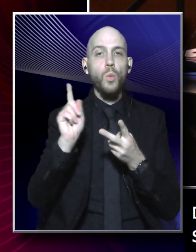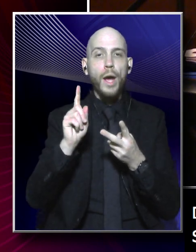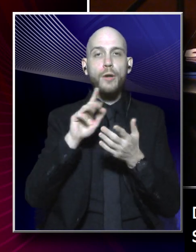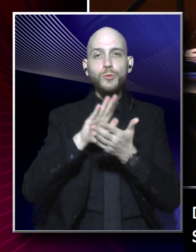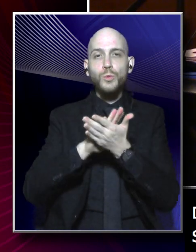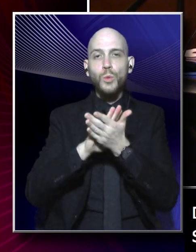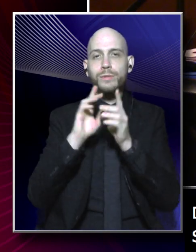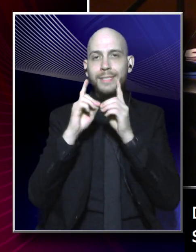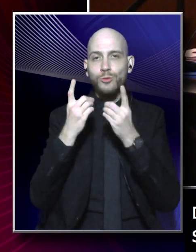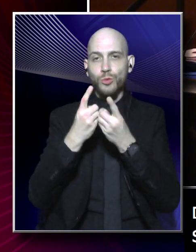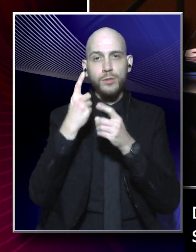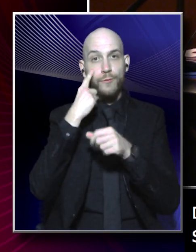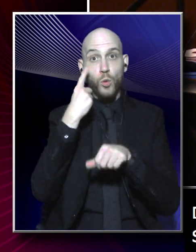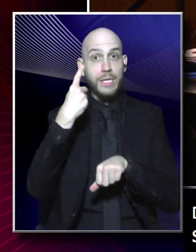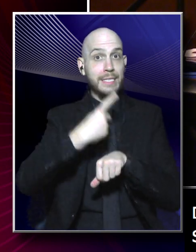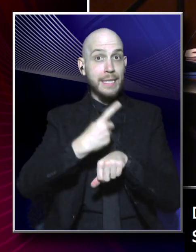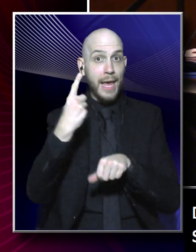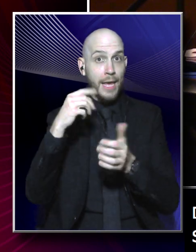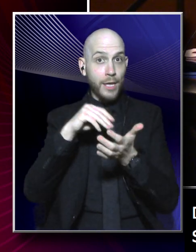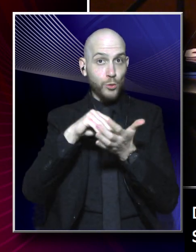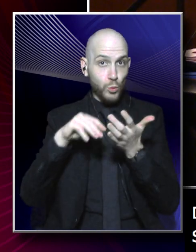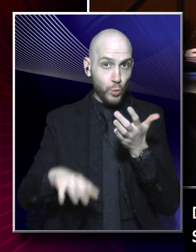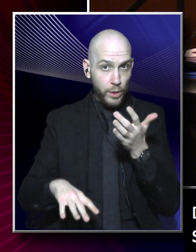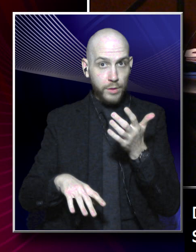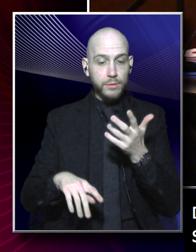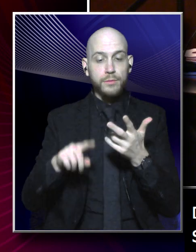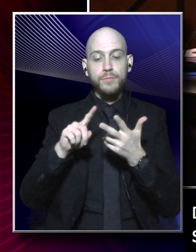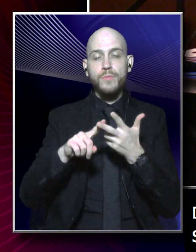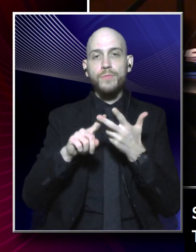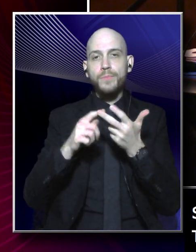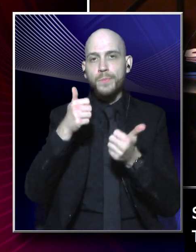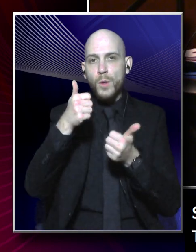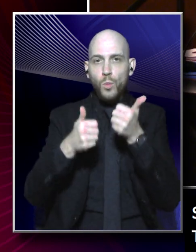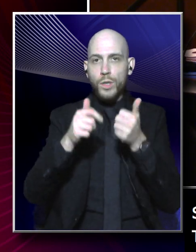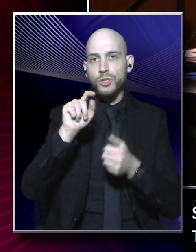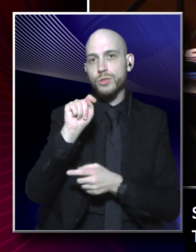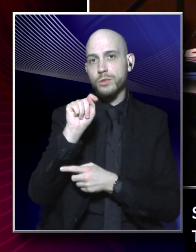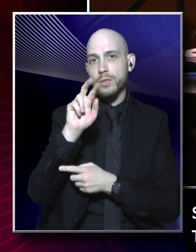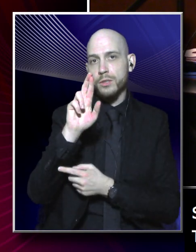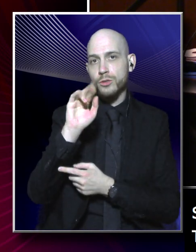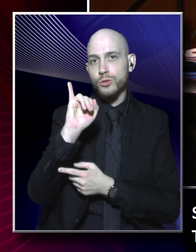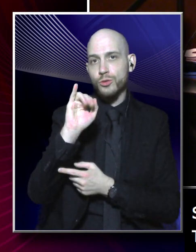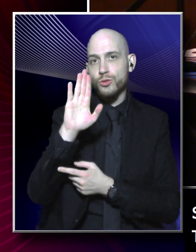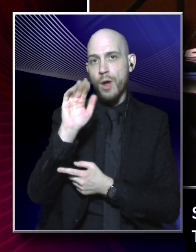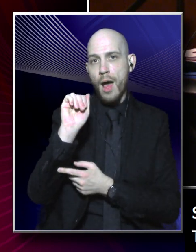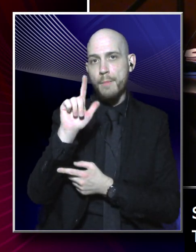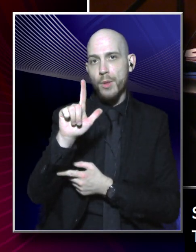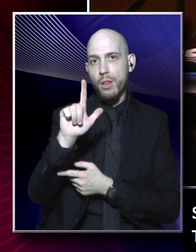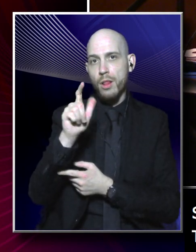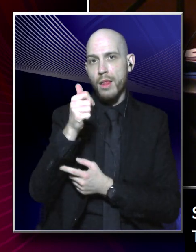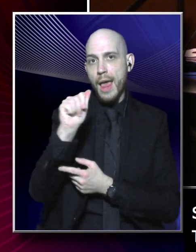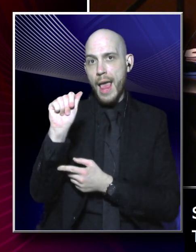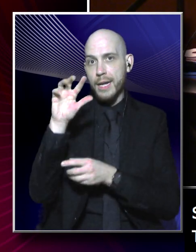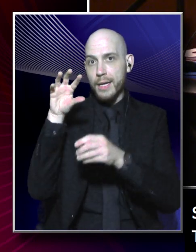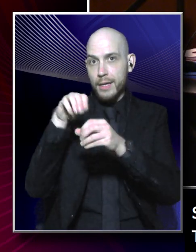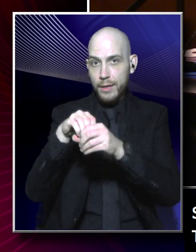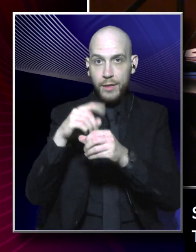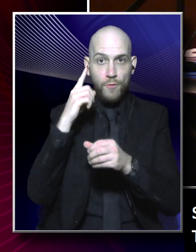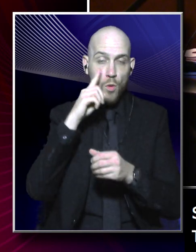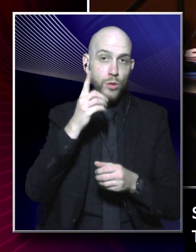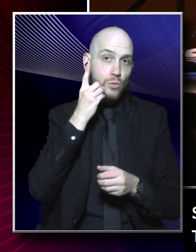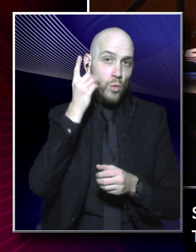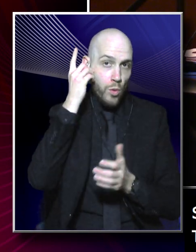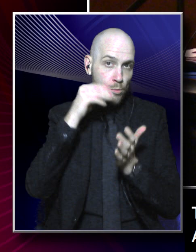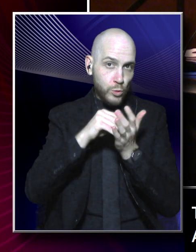the dorm students' tribal affiliation, the day students' tribal affiliation,